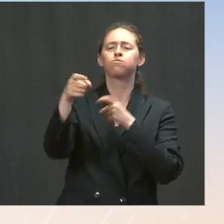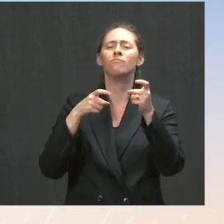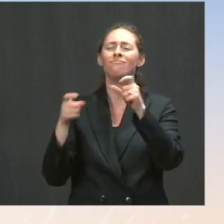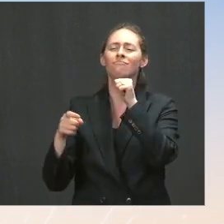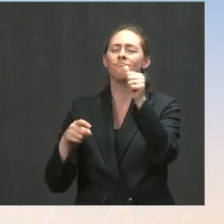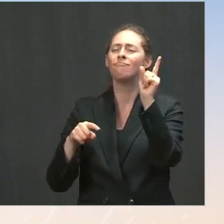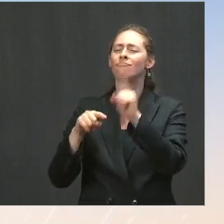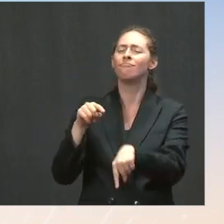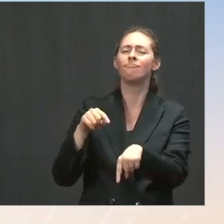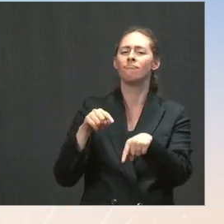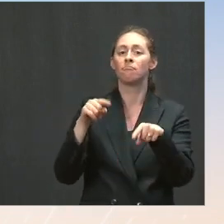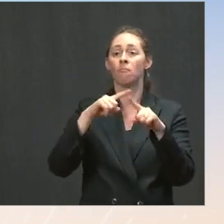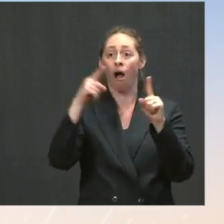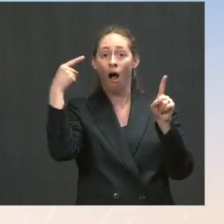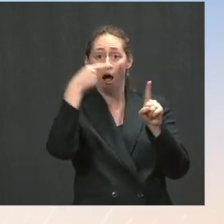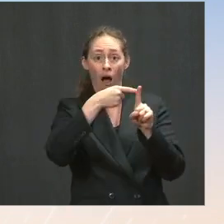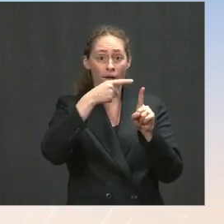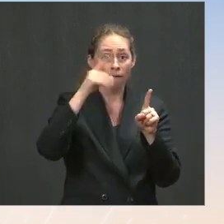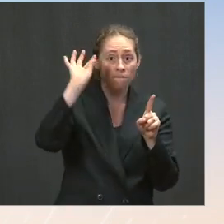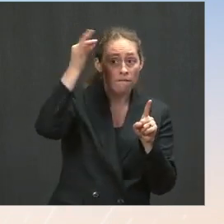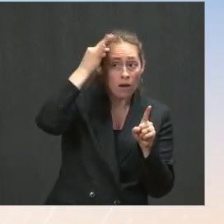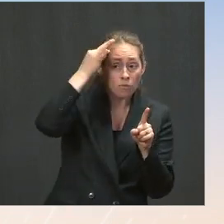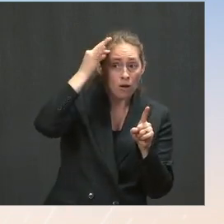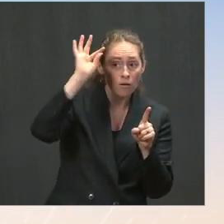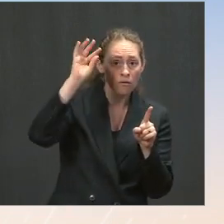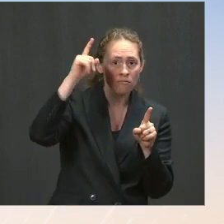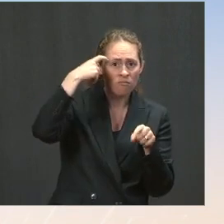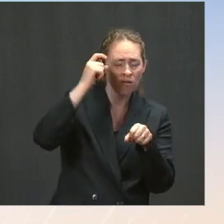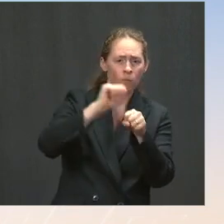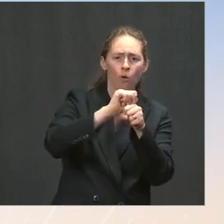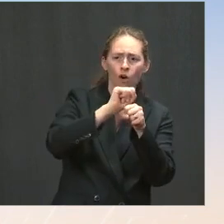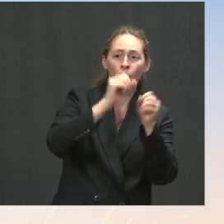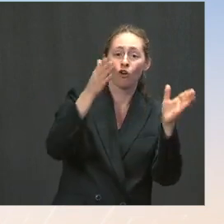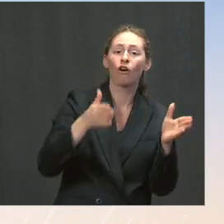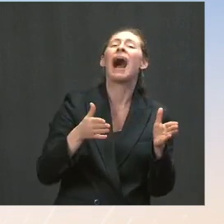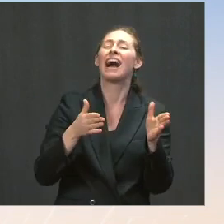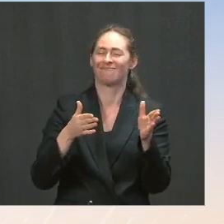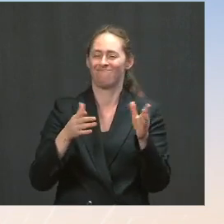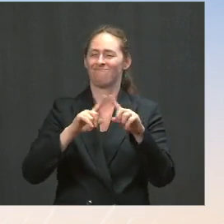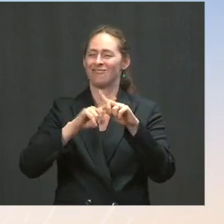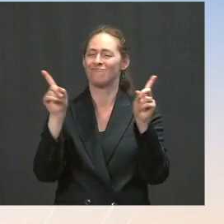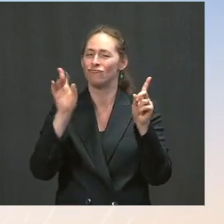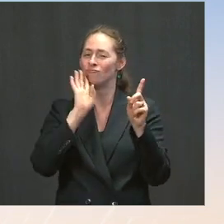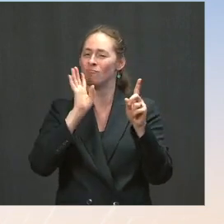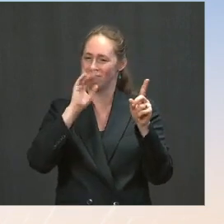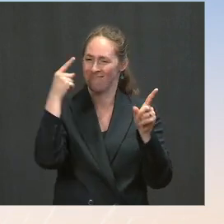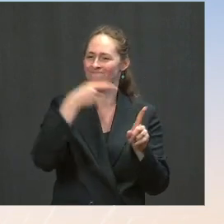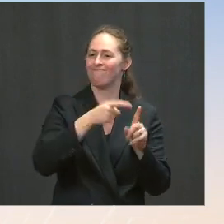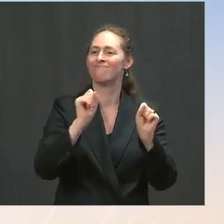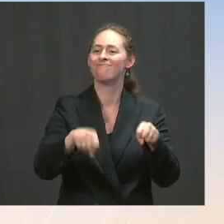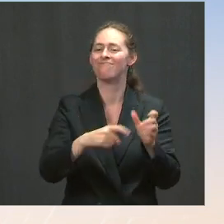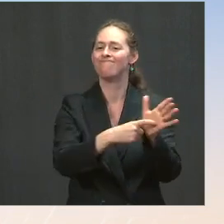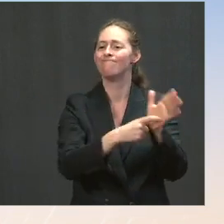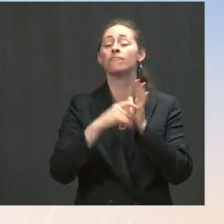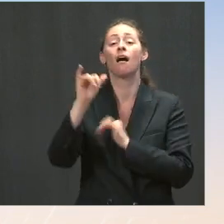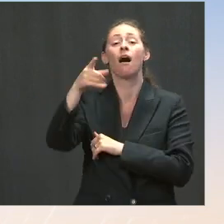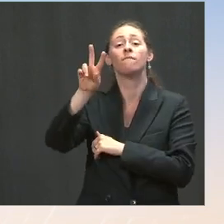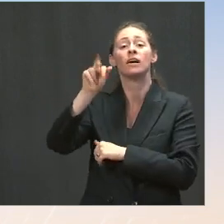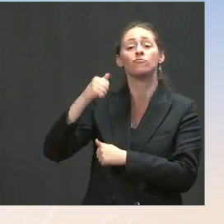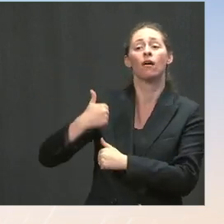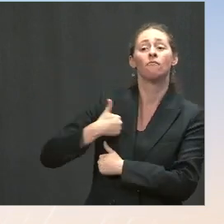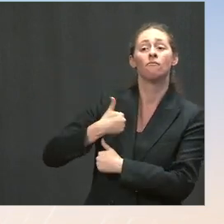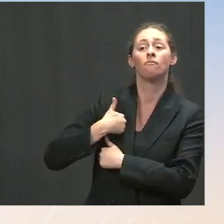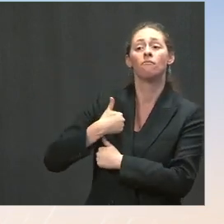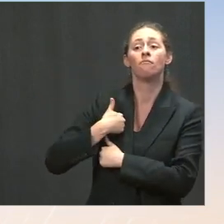different and very different from the question you just posed in important context. The VA is a huge provider of public